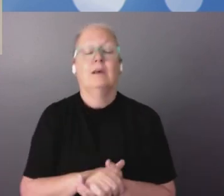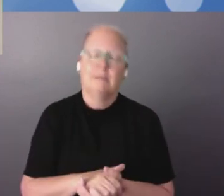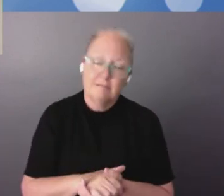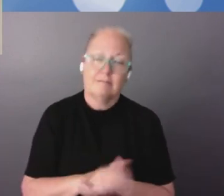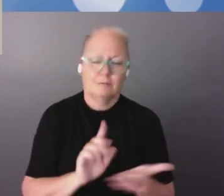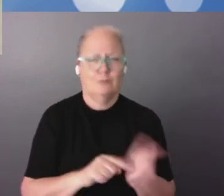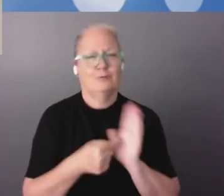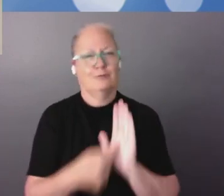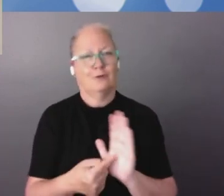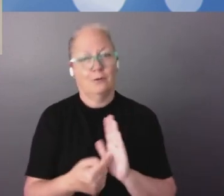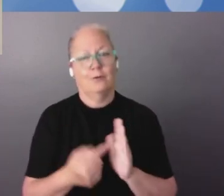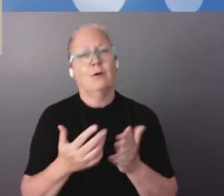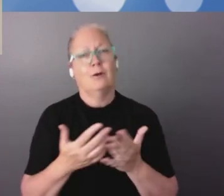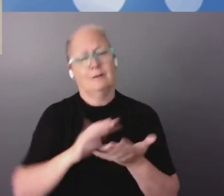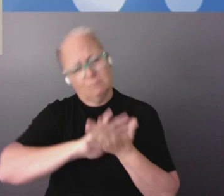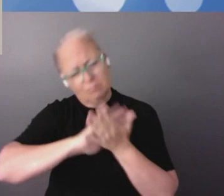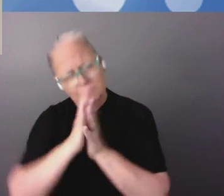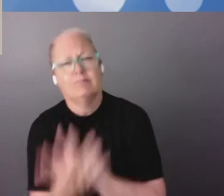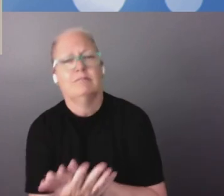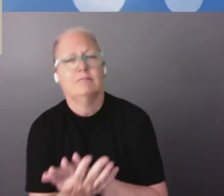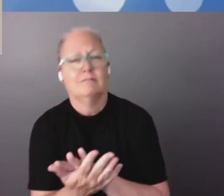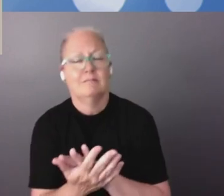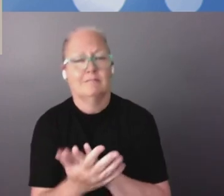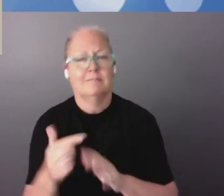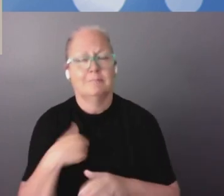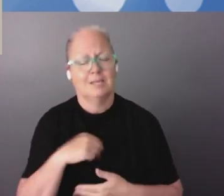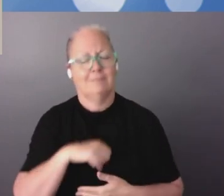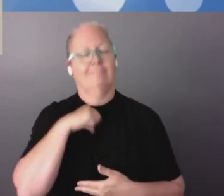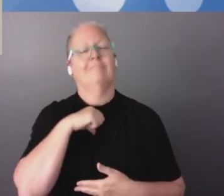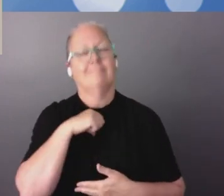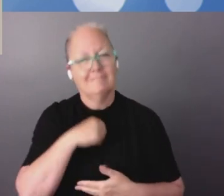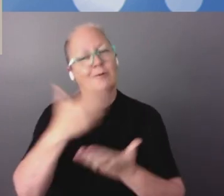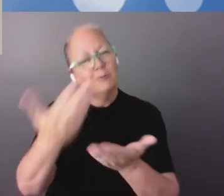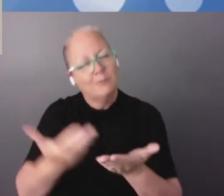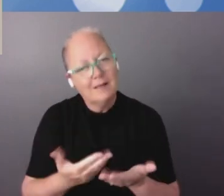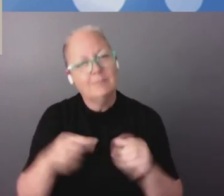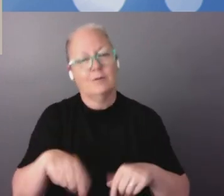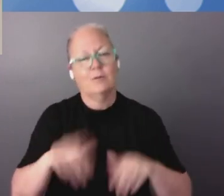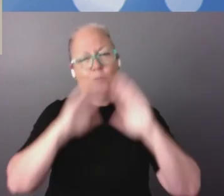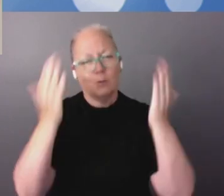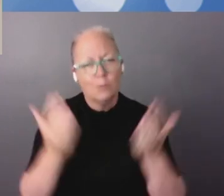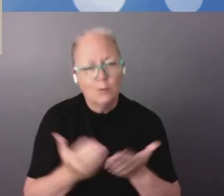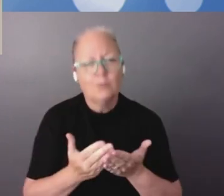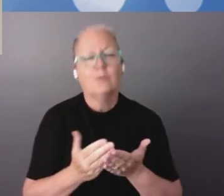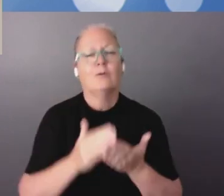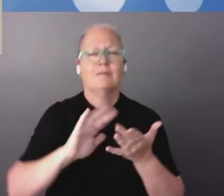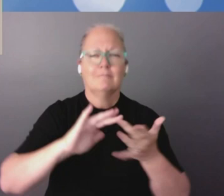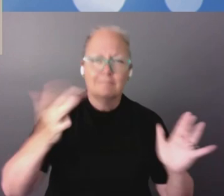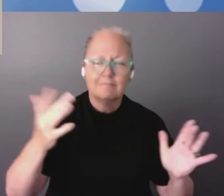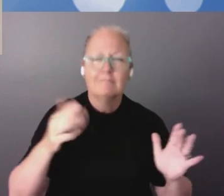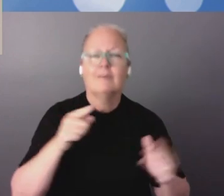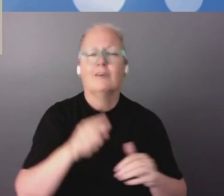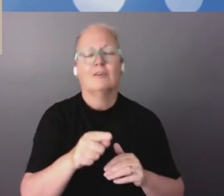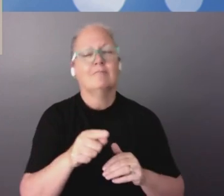transformation. It is a great honor for me to welcome you to the World Internet Governance Forum.